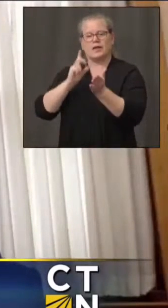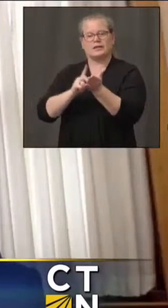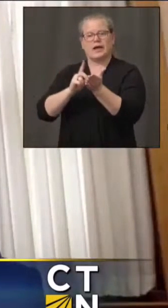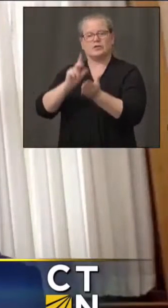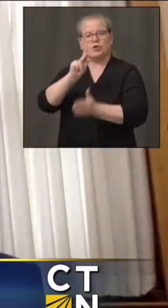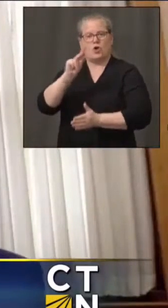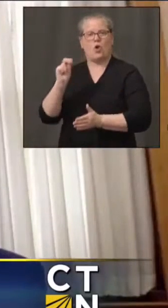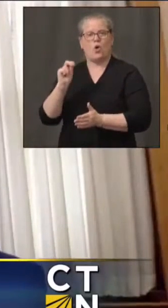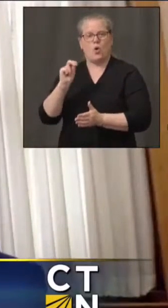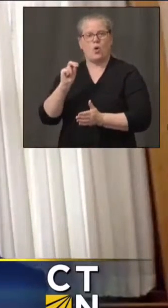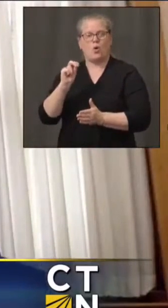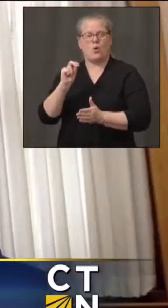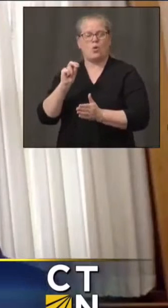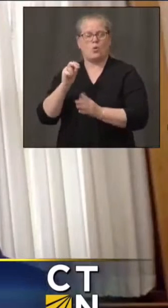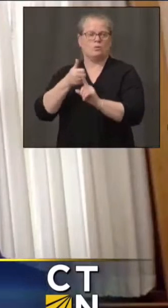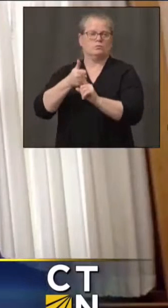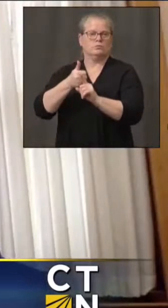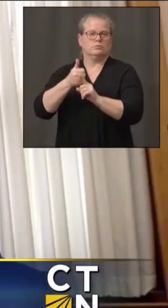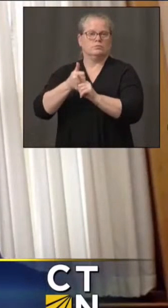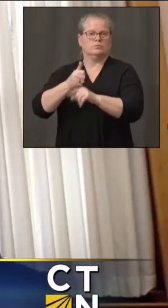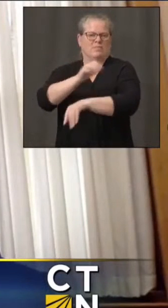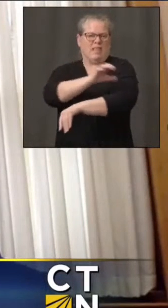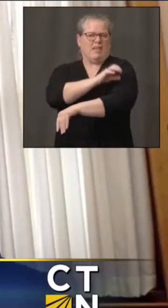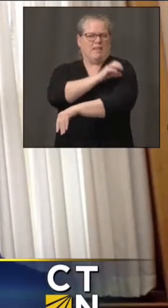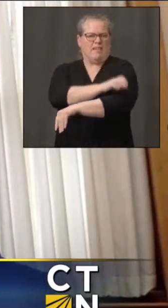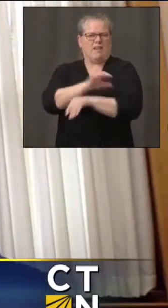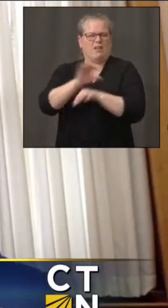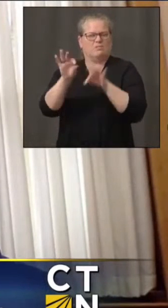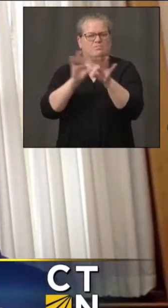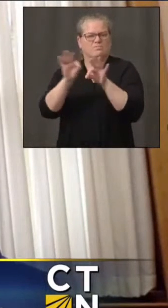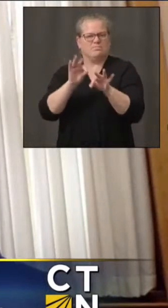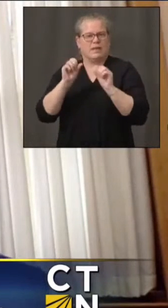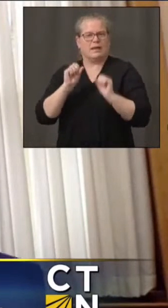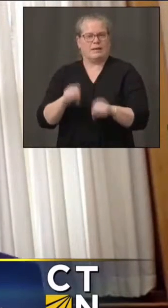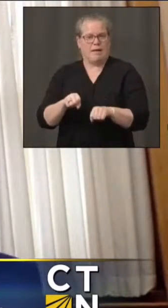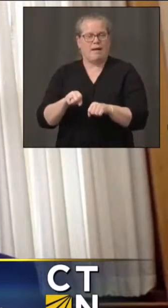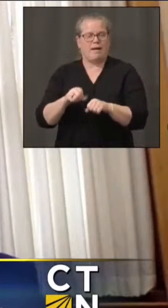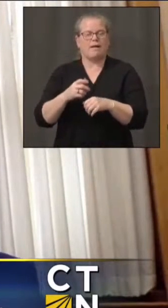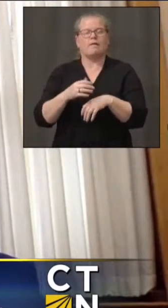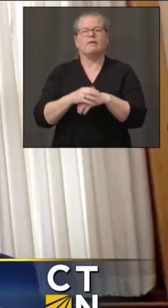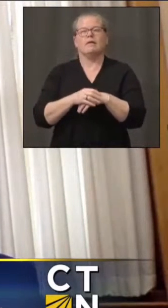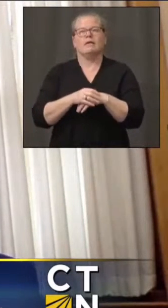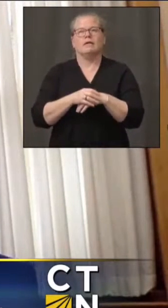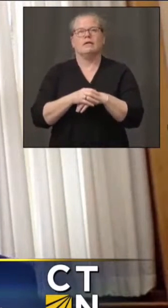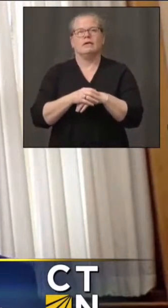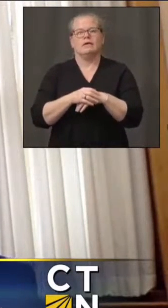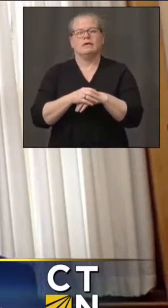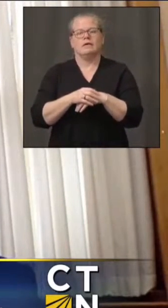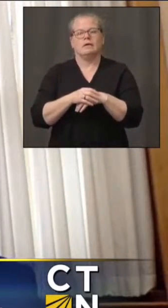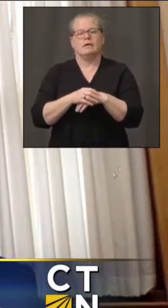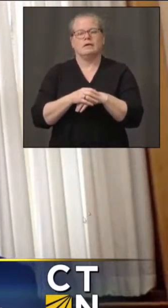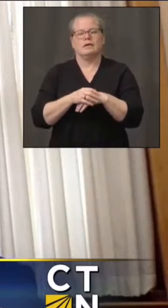the clinical evolution of thinking on when ventilators are being used, but.